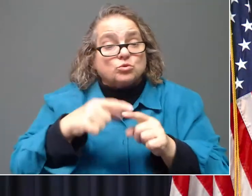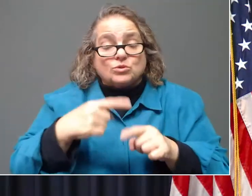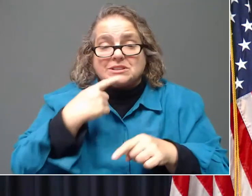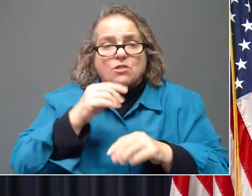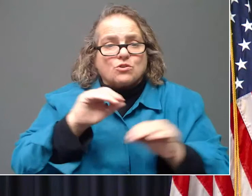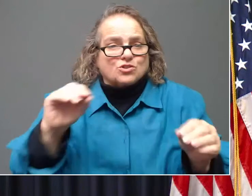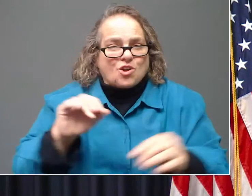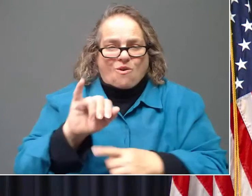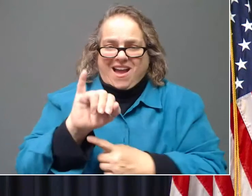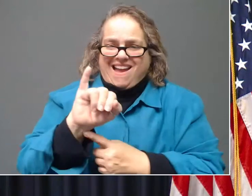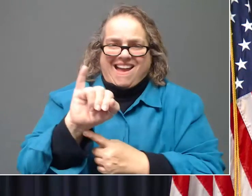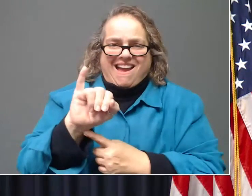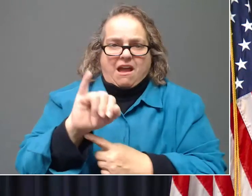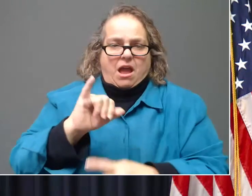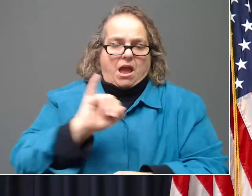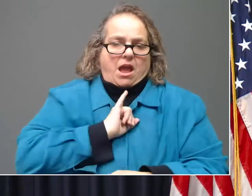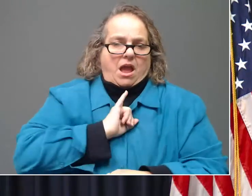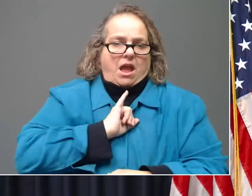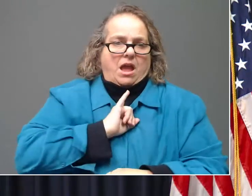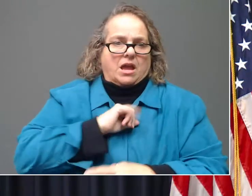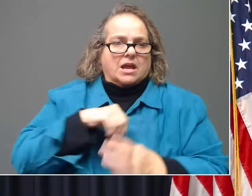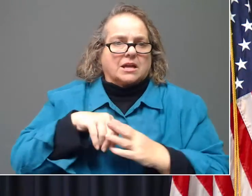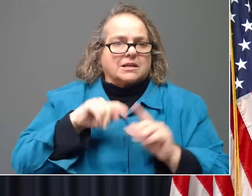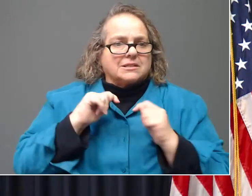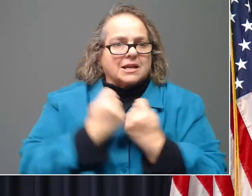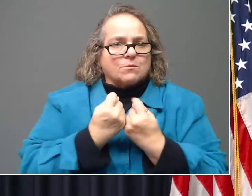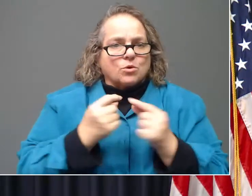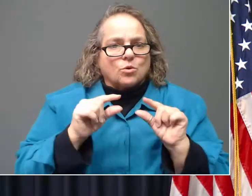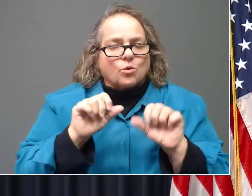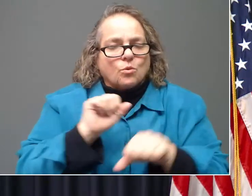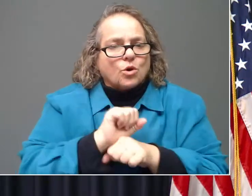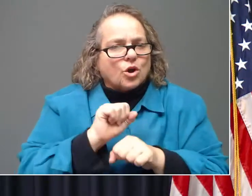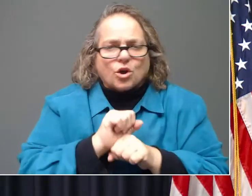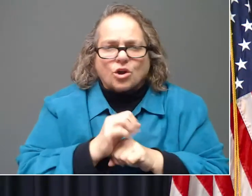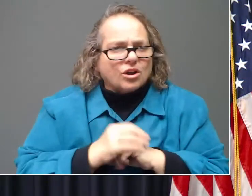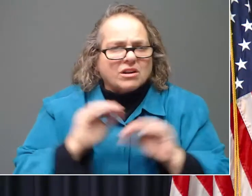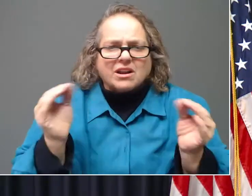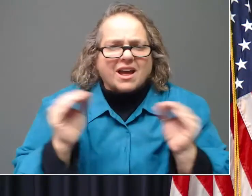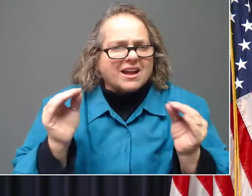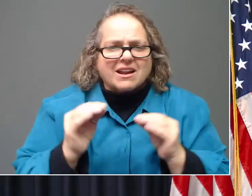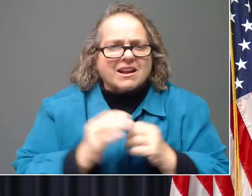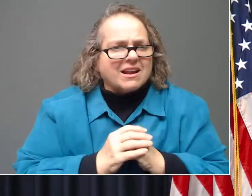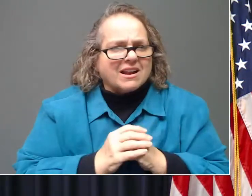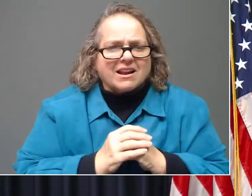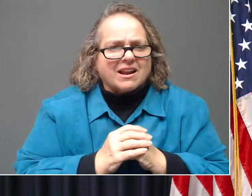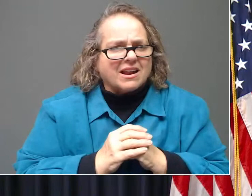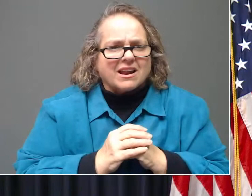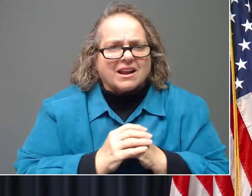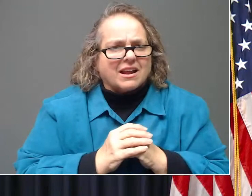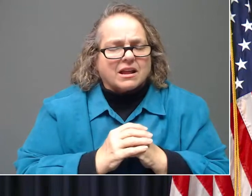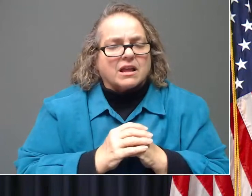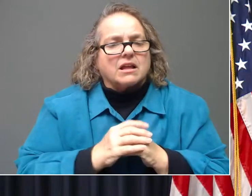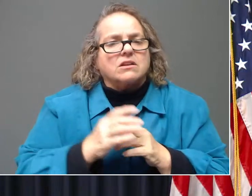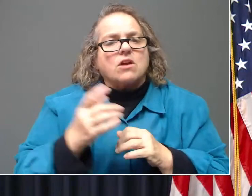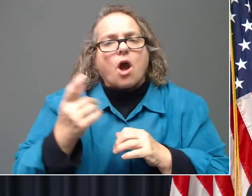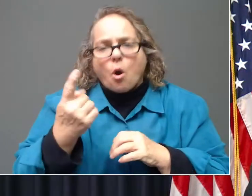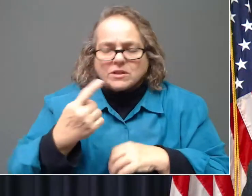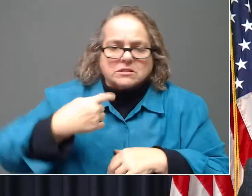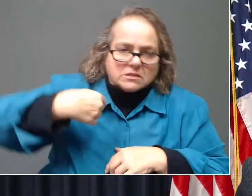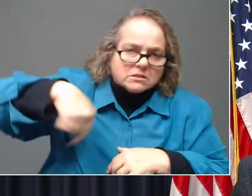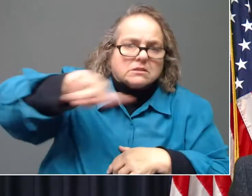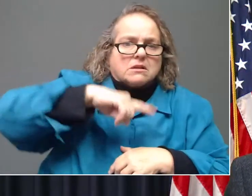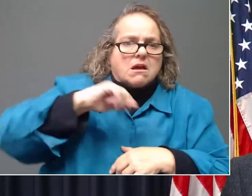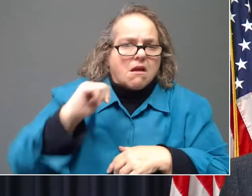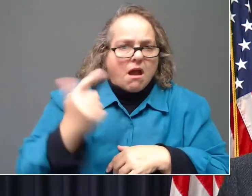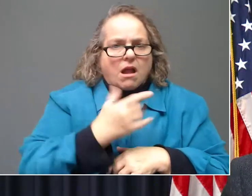so far in the pandemic and our response to it. But today, in our response and our action